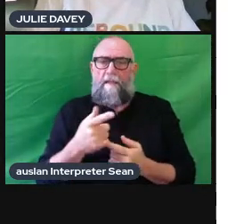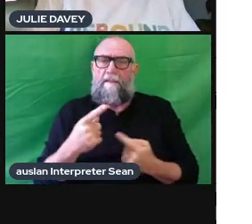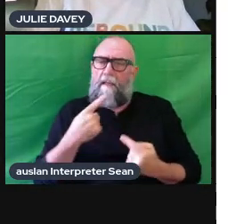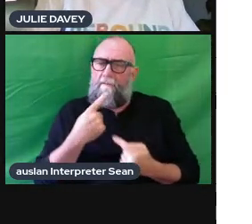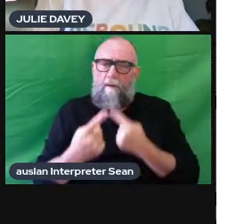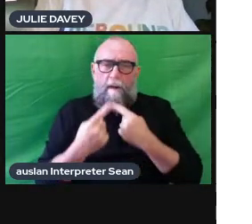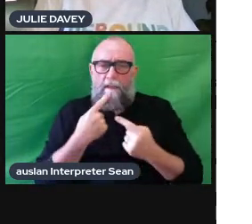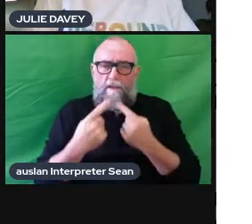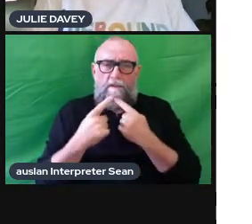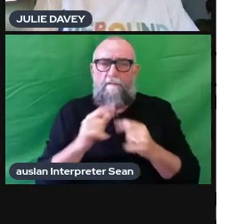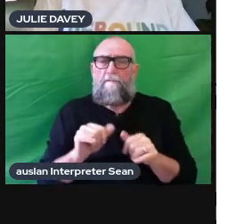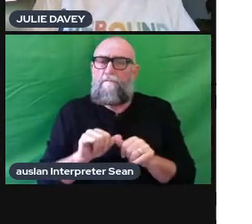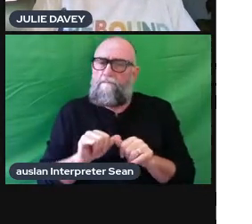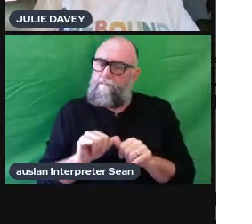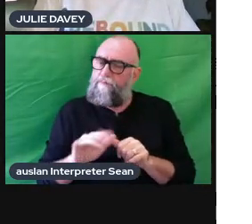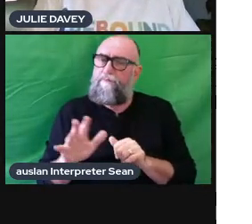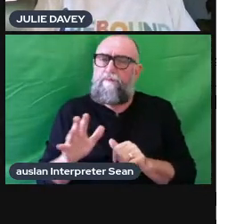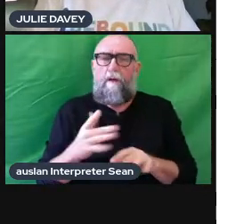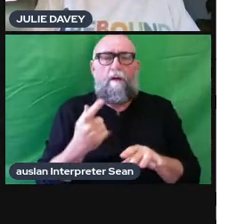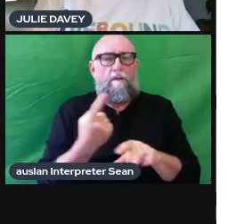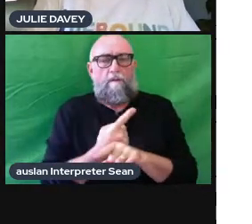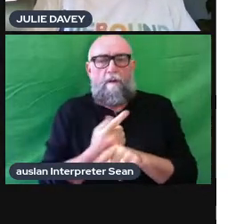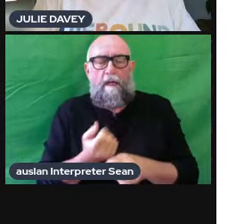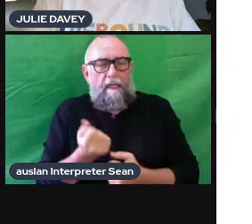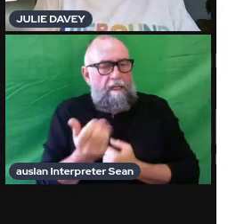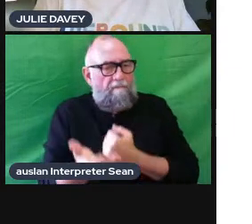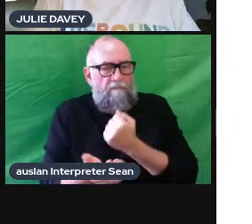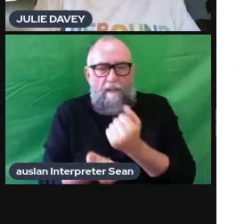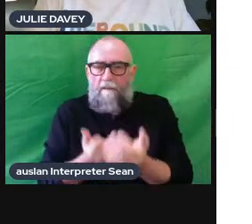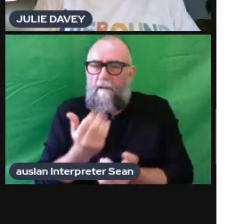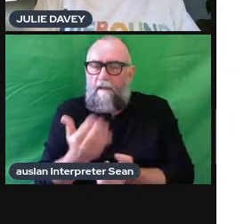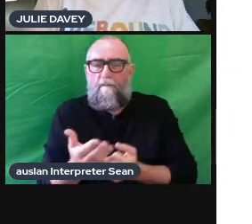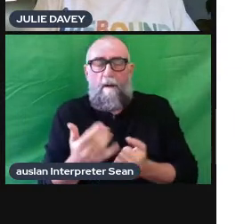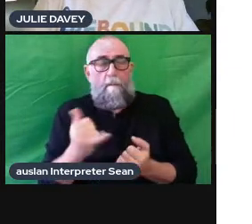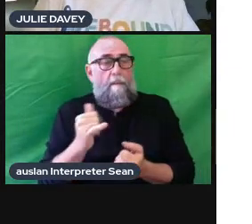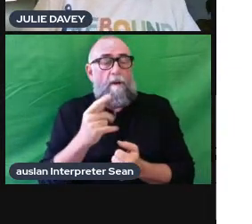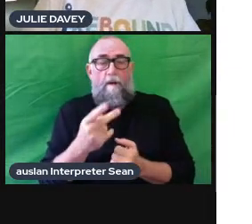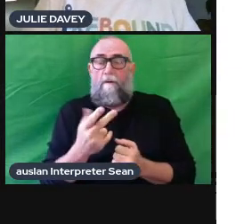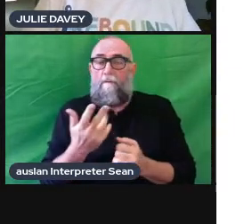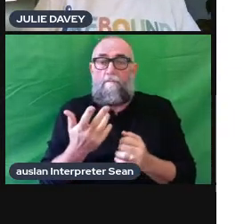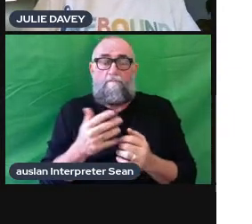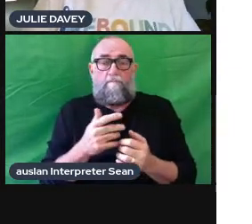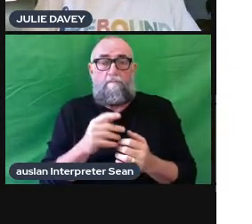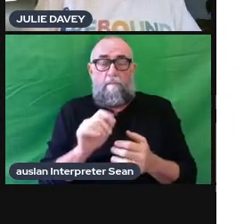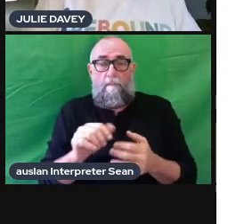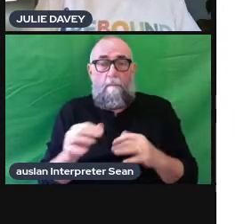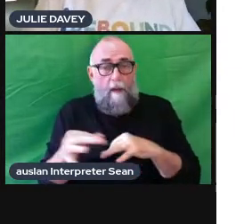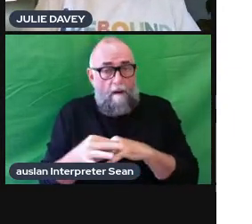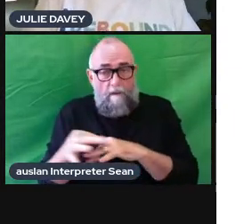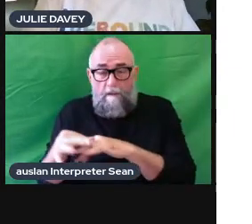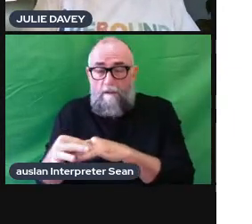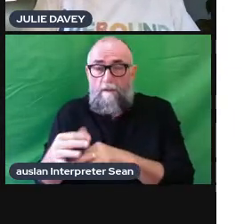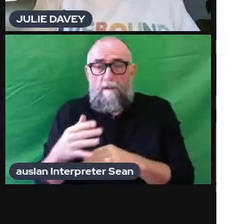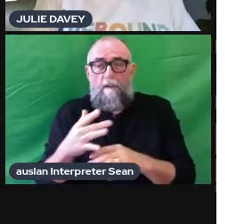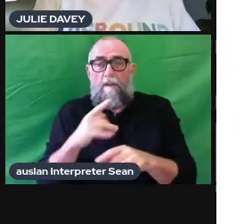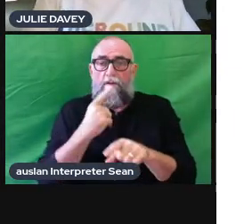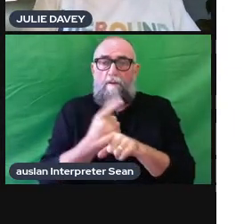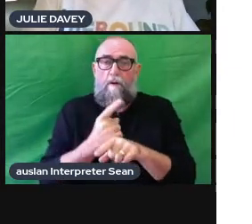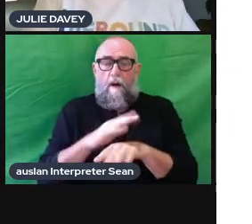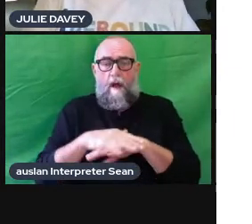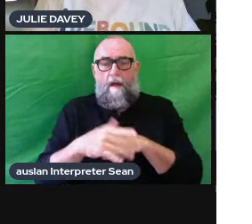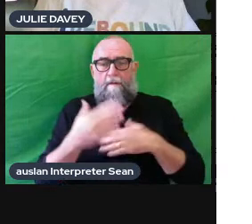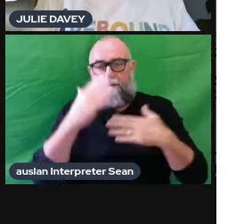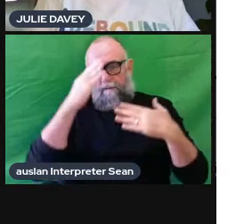like travelling, or say dealing with relationships, regaining your sense of self. As we